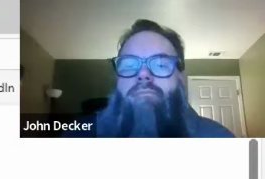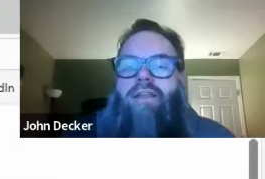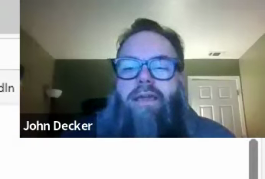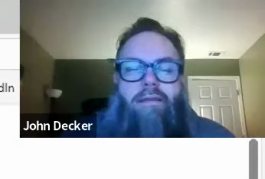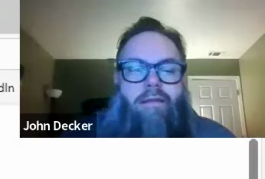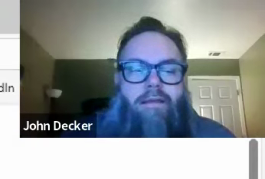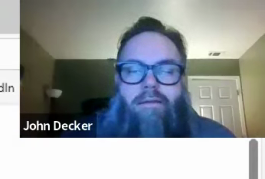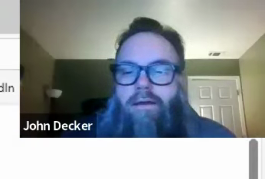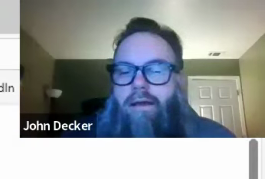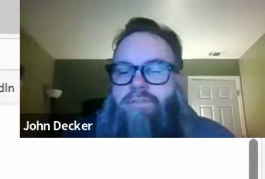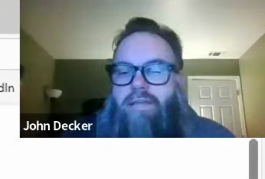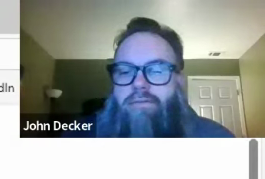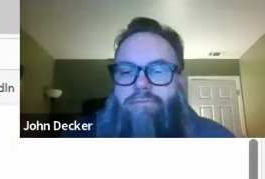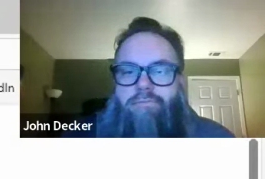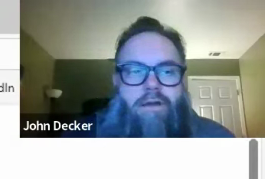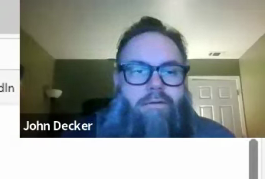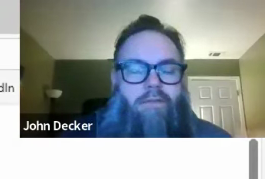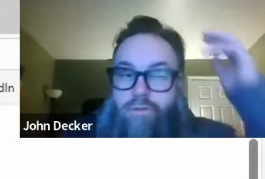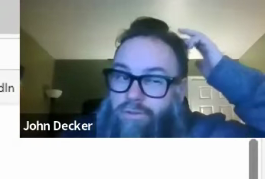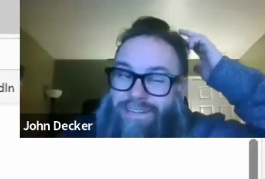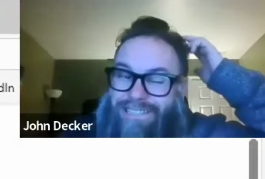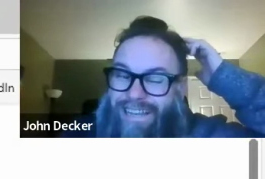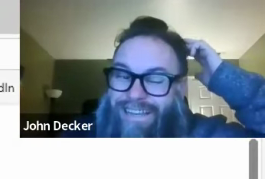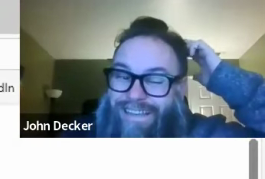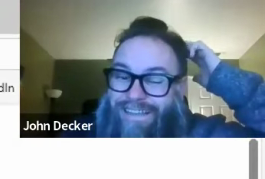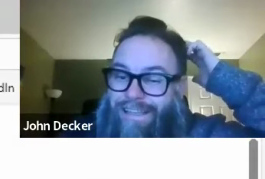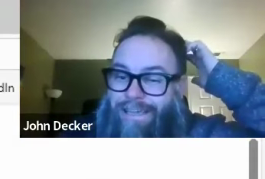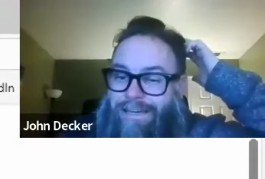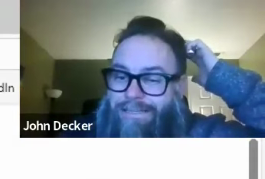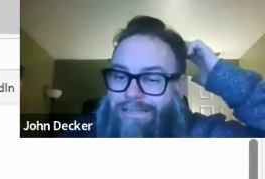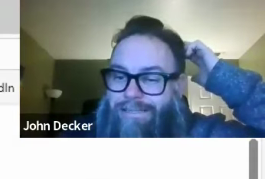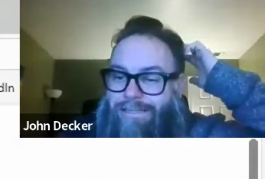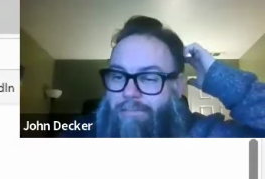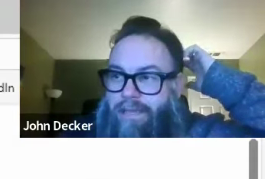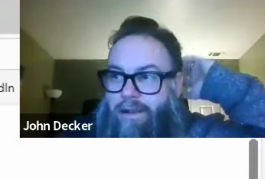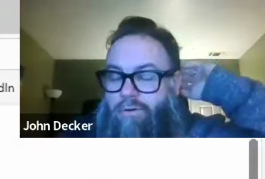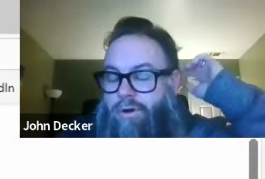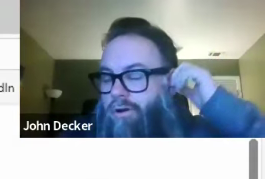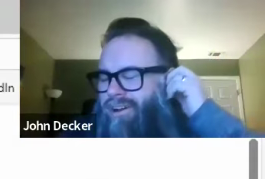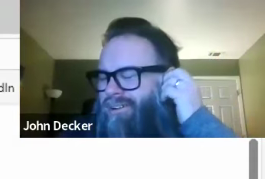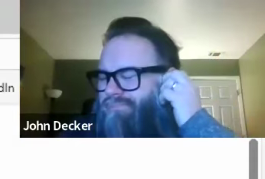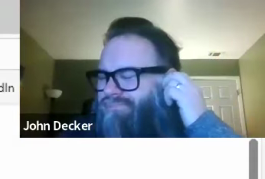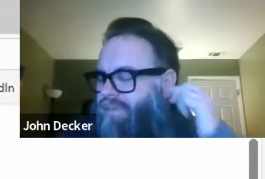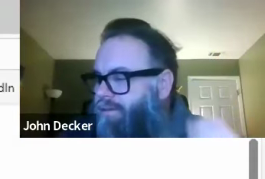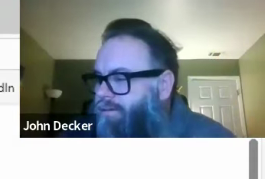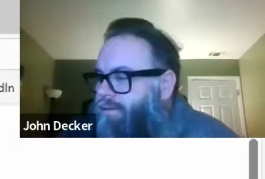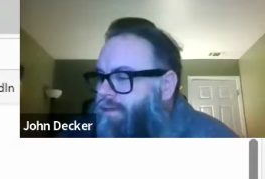here. But again, and I would say if those of you that attended, like Damien, I know